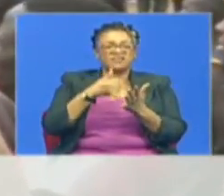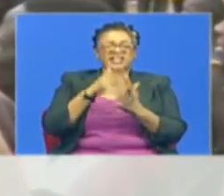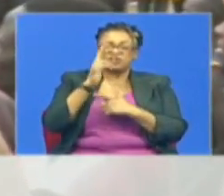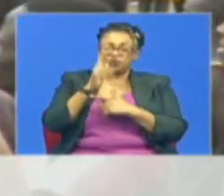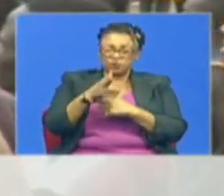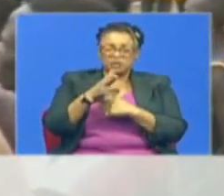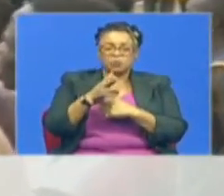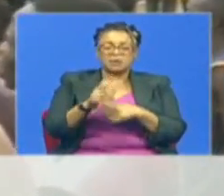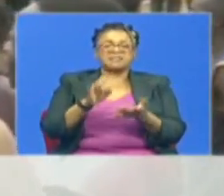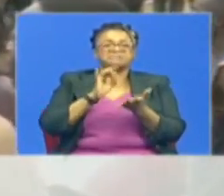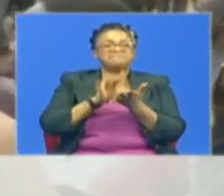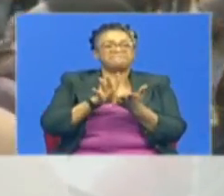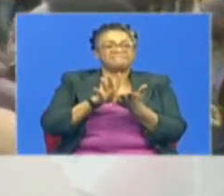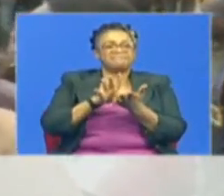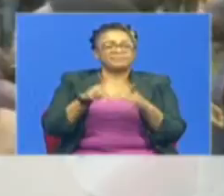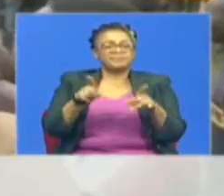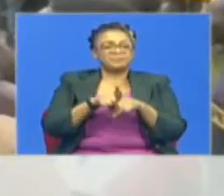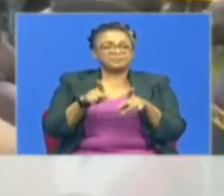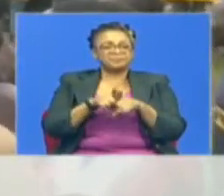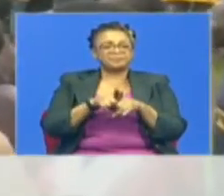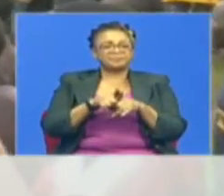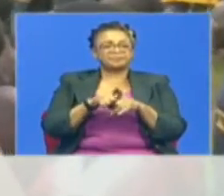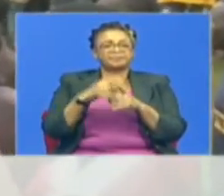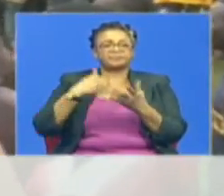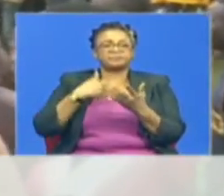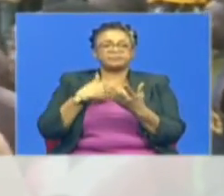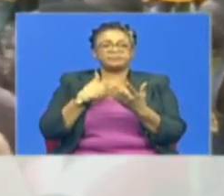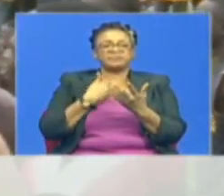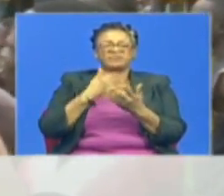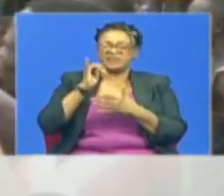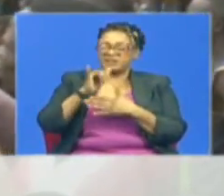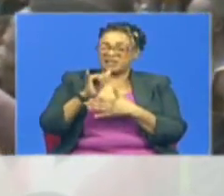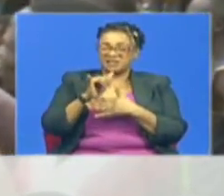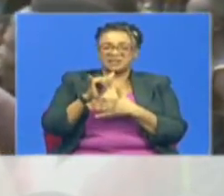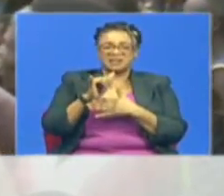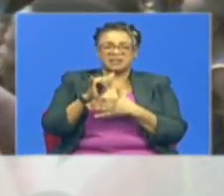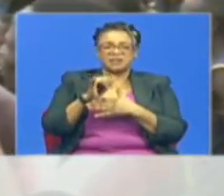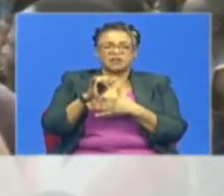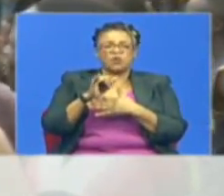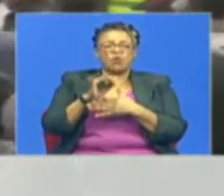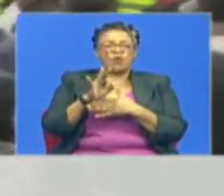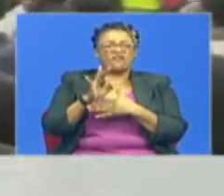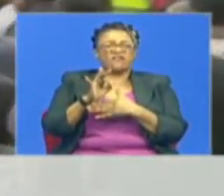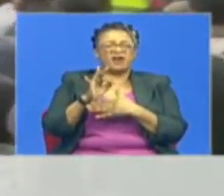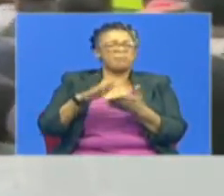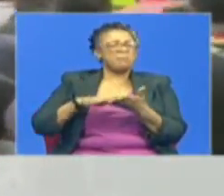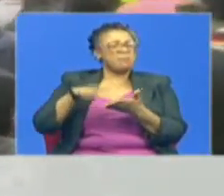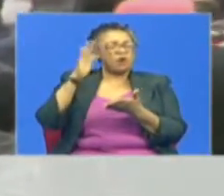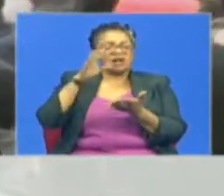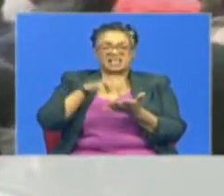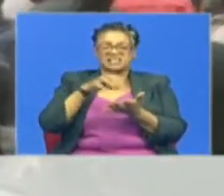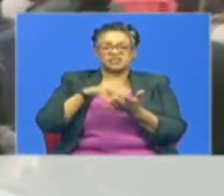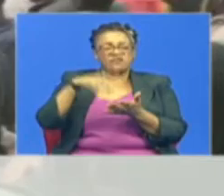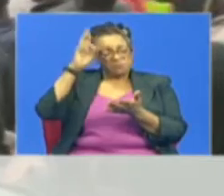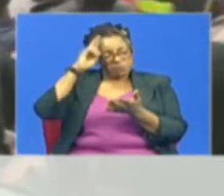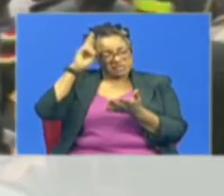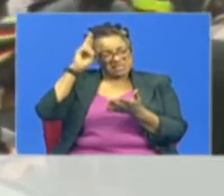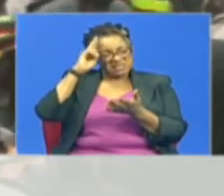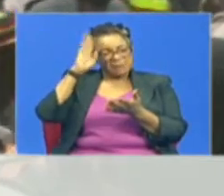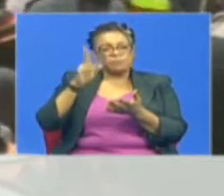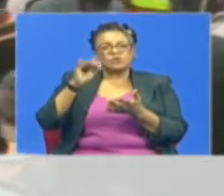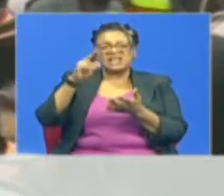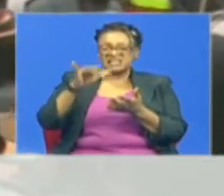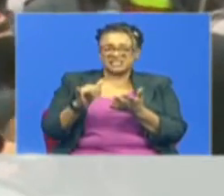interdicted as the police service contends with mounting anger over increasing cases of police brutality and